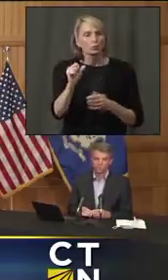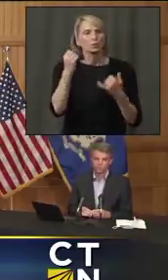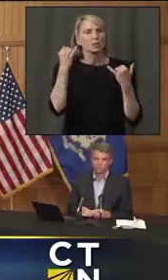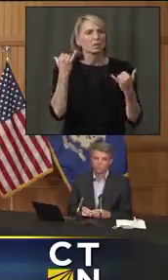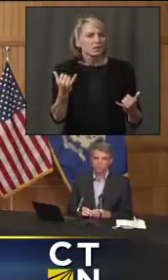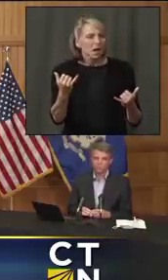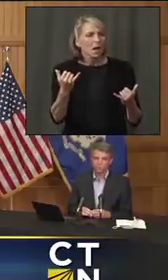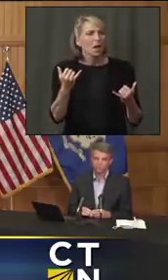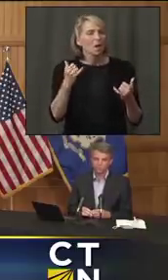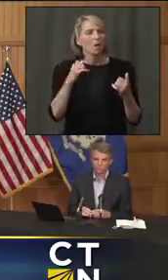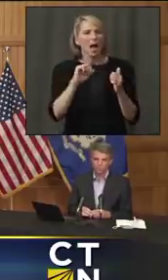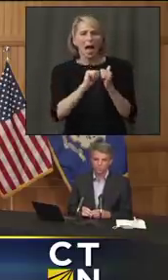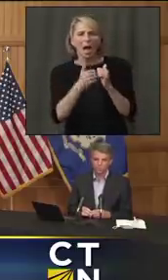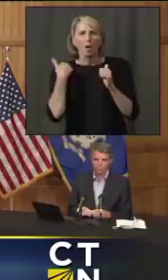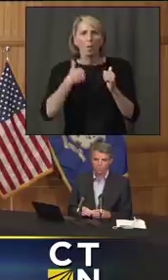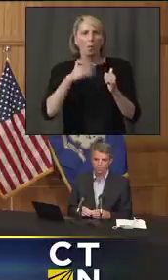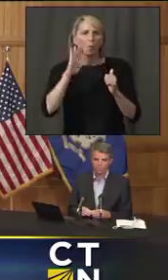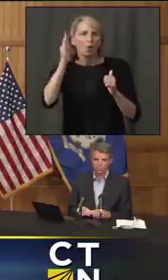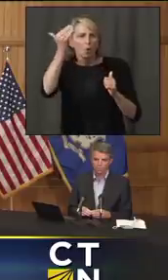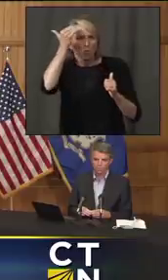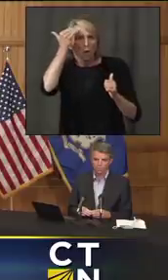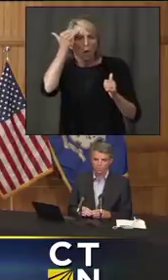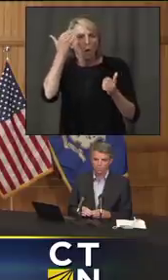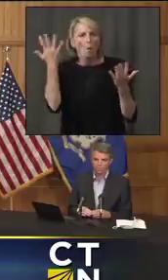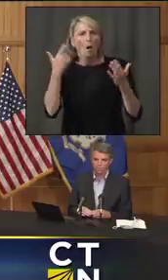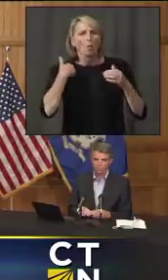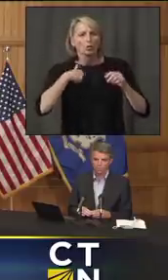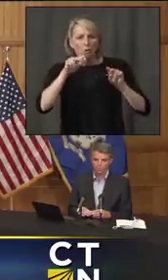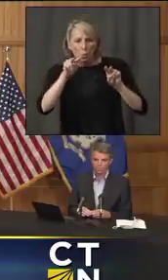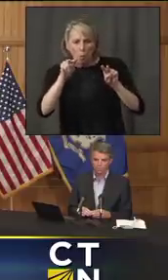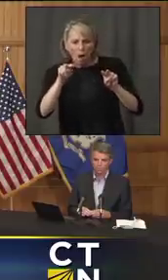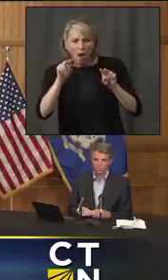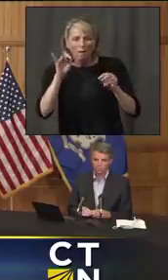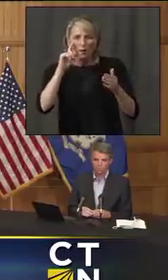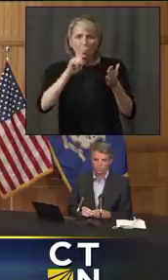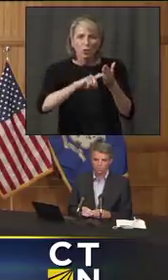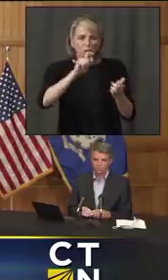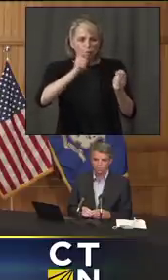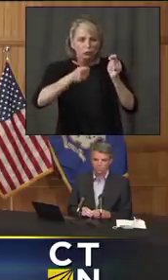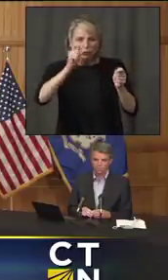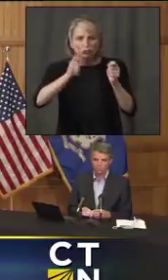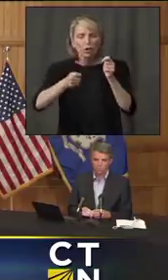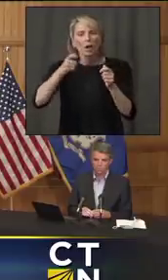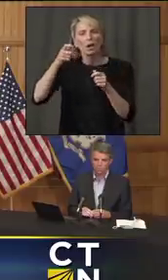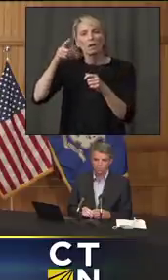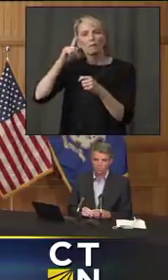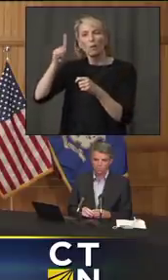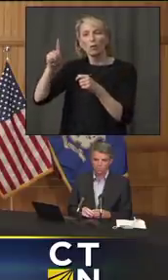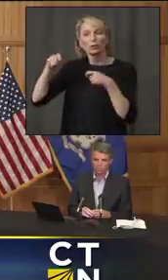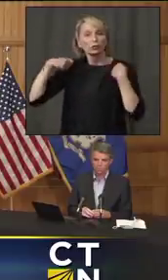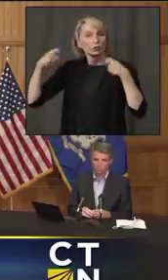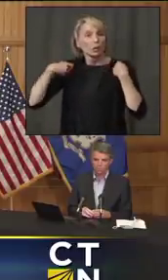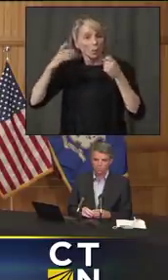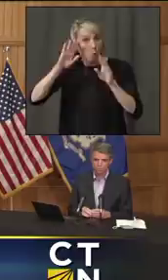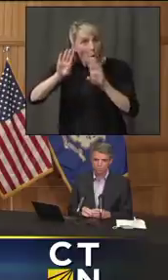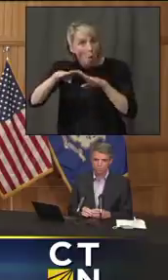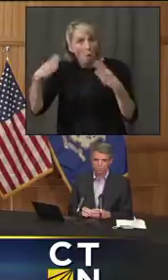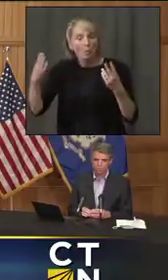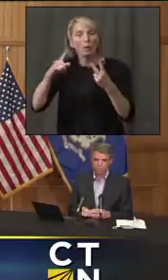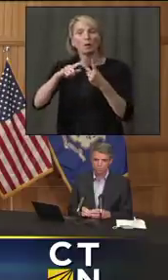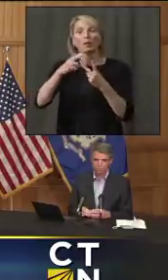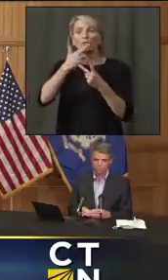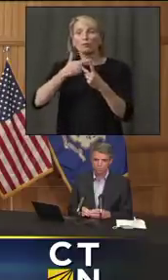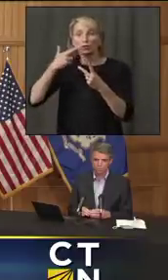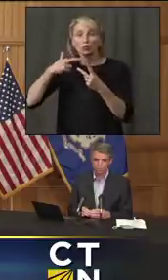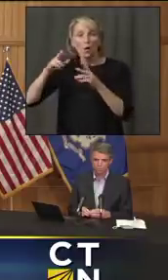watching to see if there are going to be any changes to, indoor dining, gyms being closed? Is there a hard number